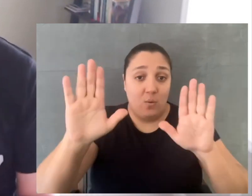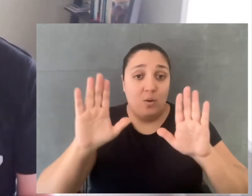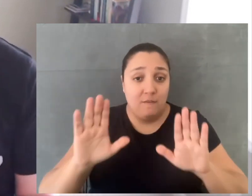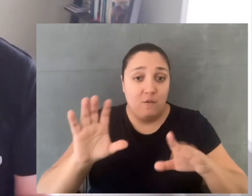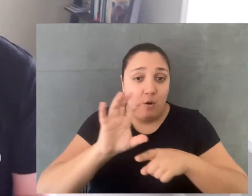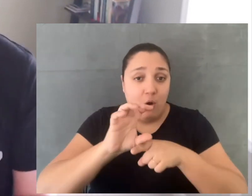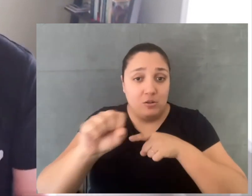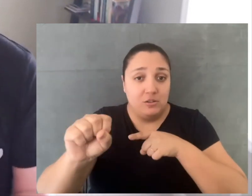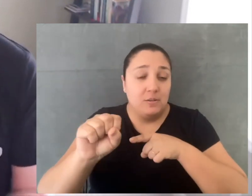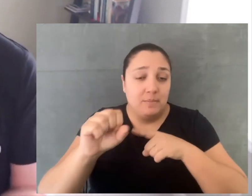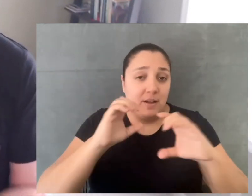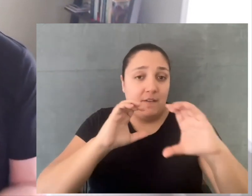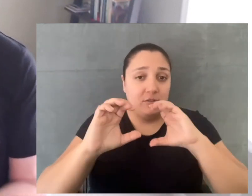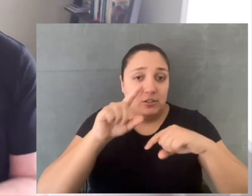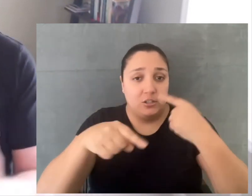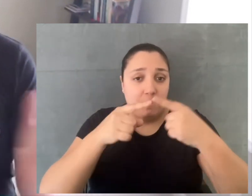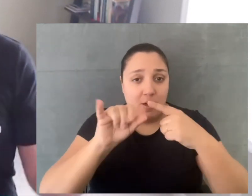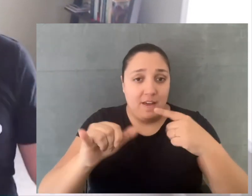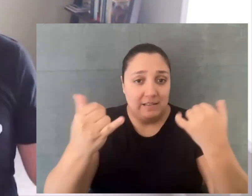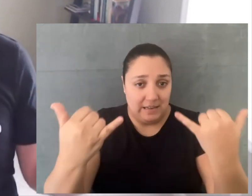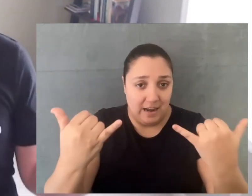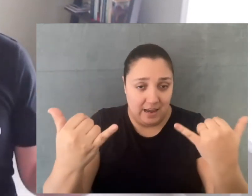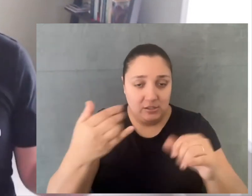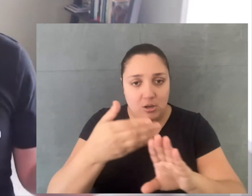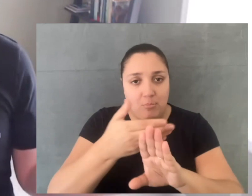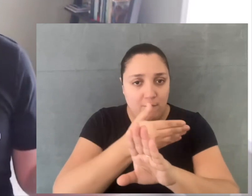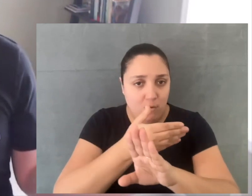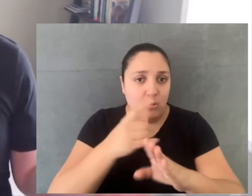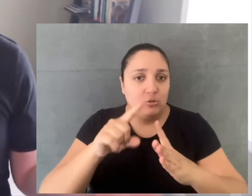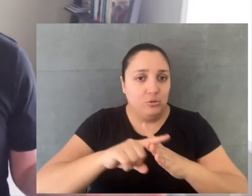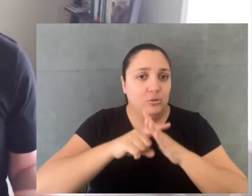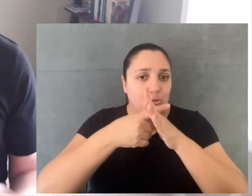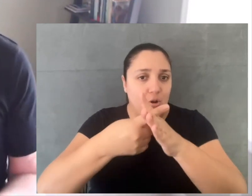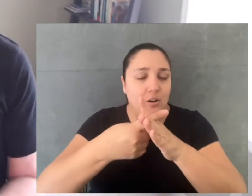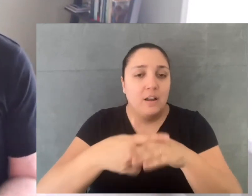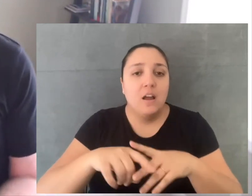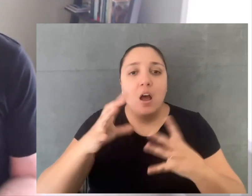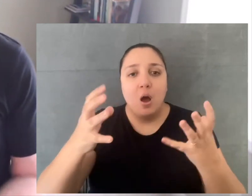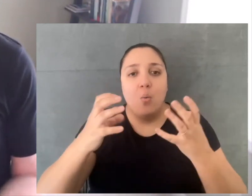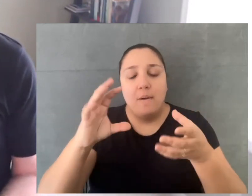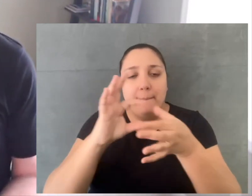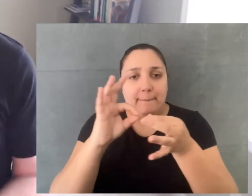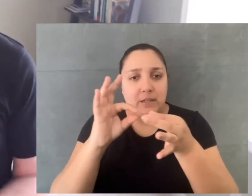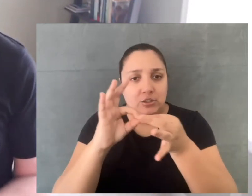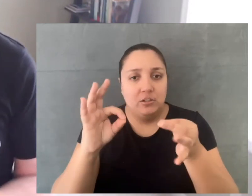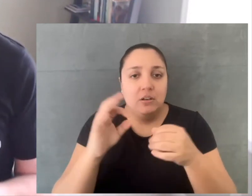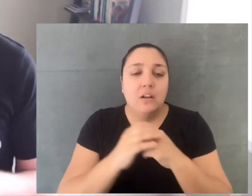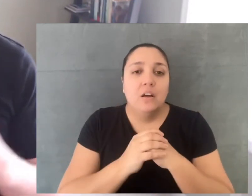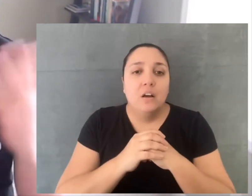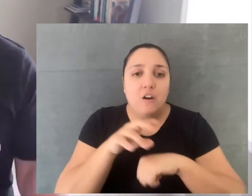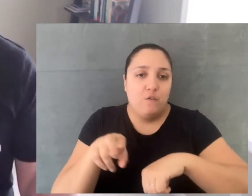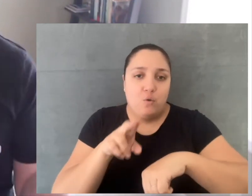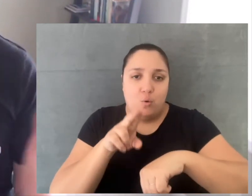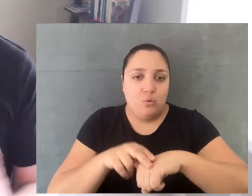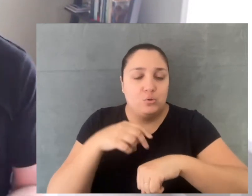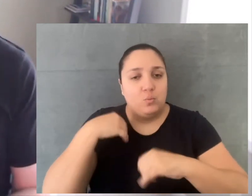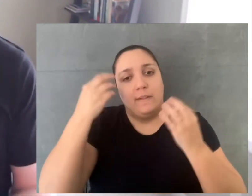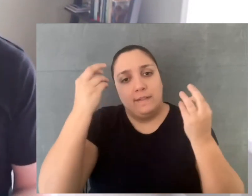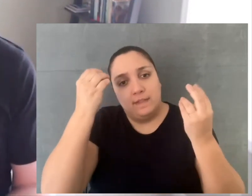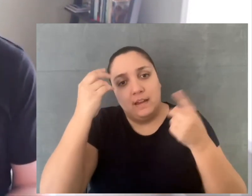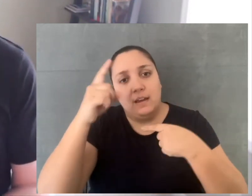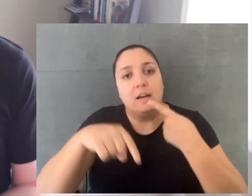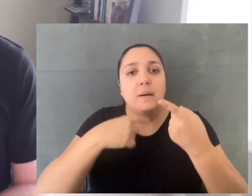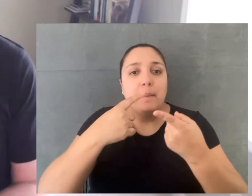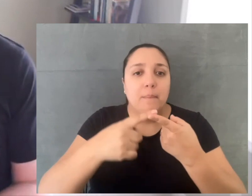that today. But first of all, before we get started, I wanted to mention that, of course, we're thinking a lot